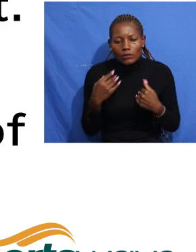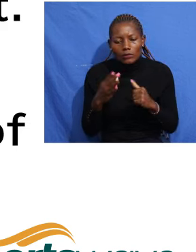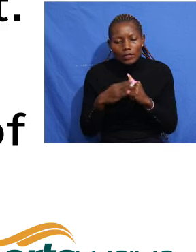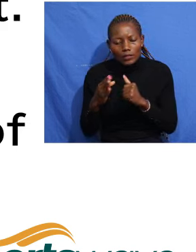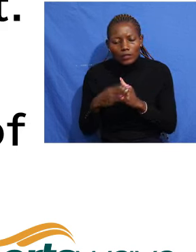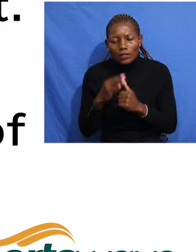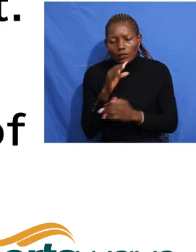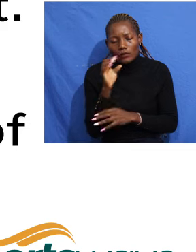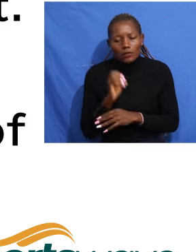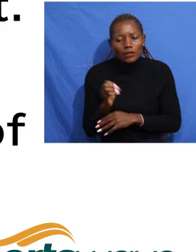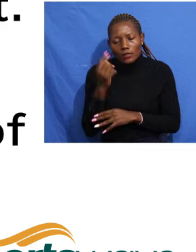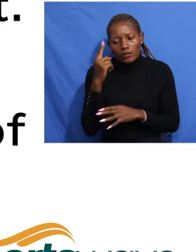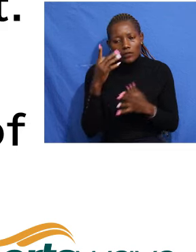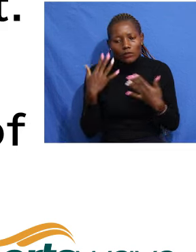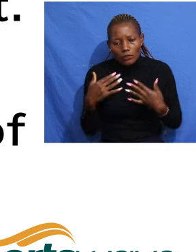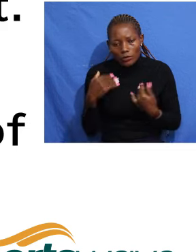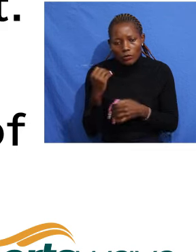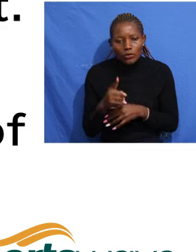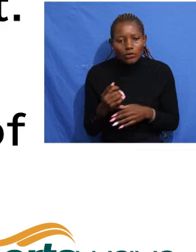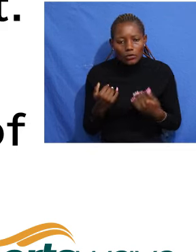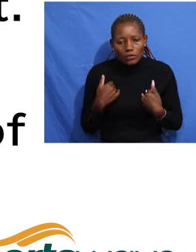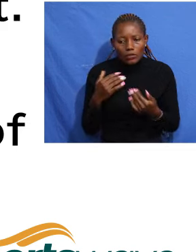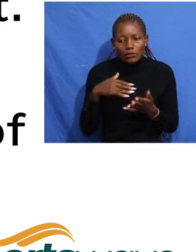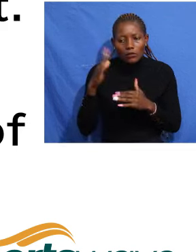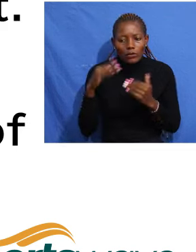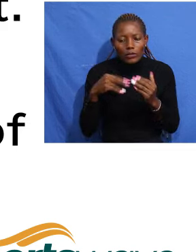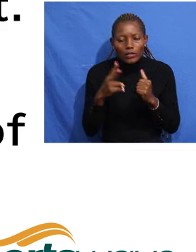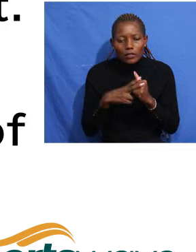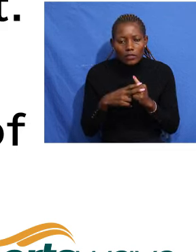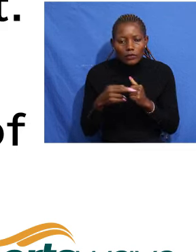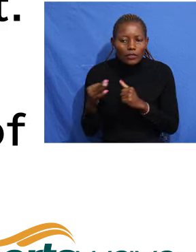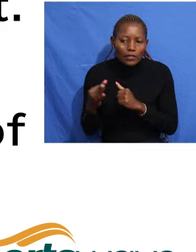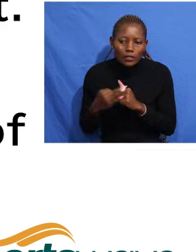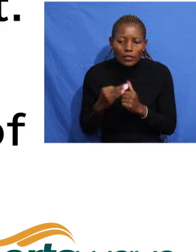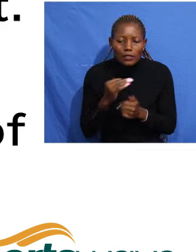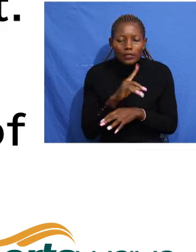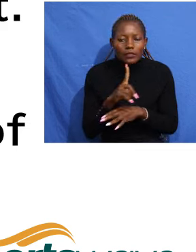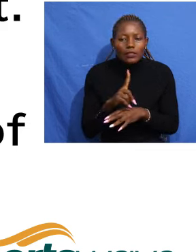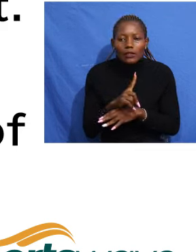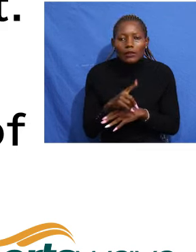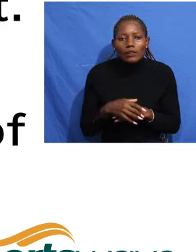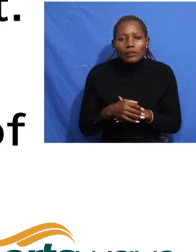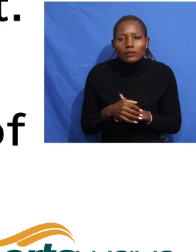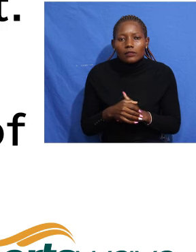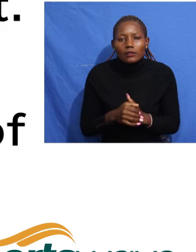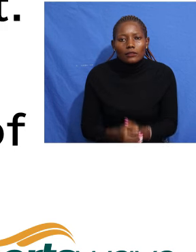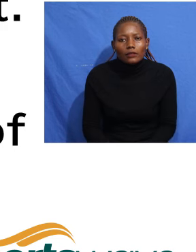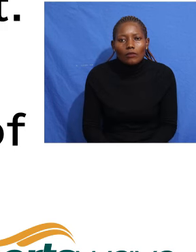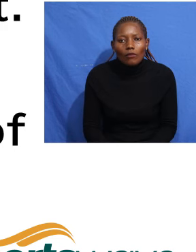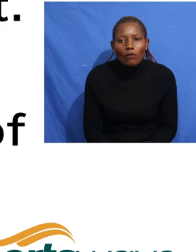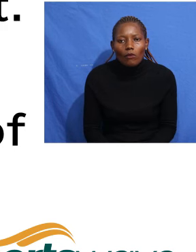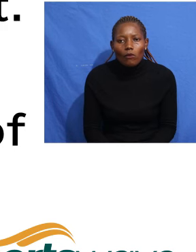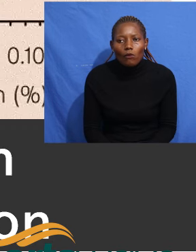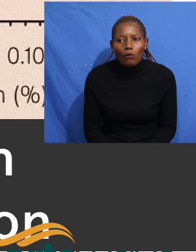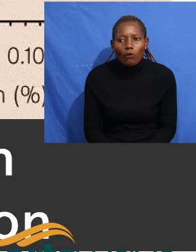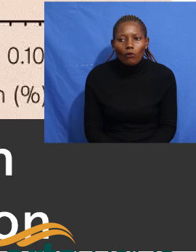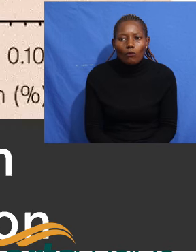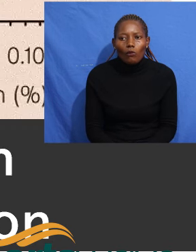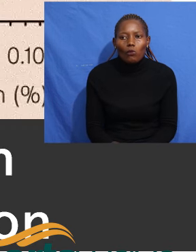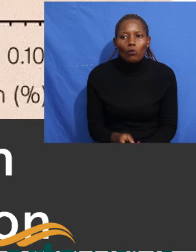of people needs to sleep more than 7 or 8 hours. That's what study shows. And this is